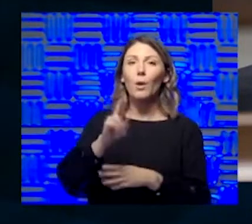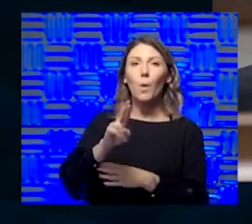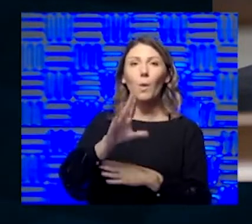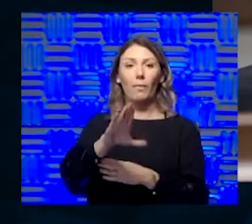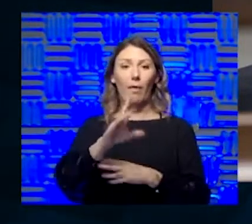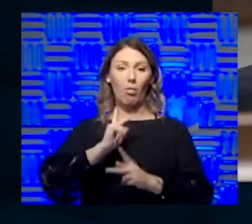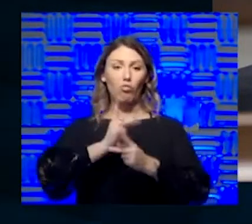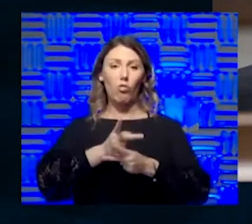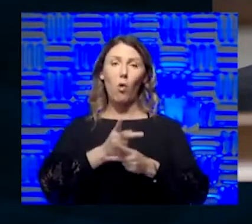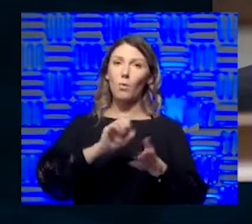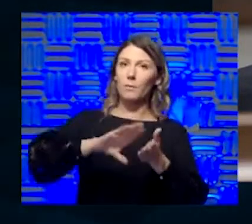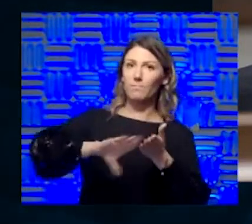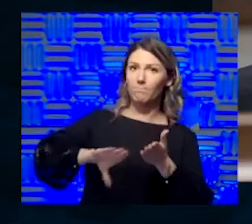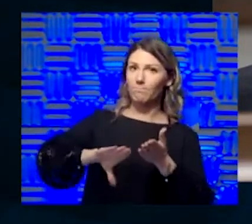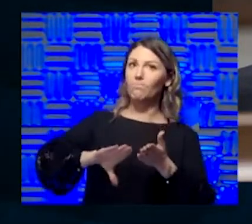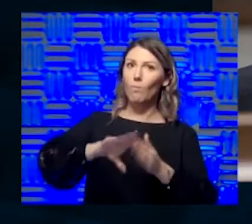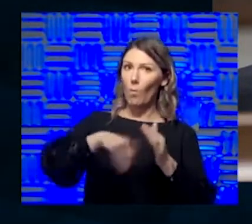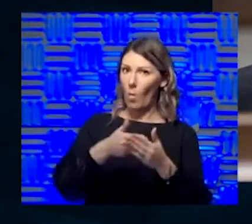the country,